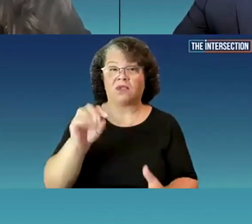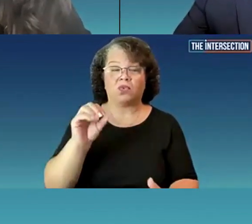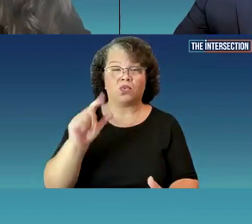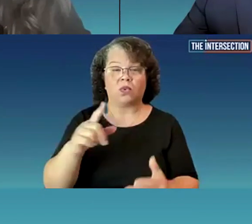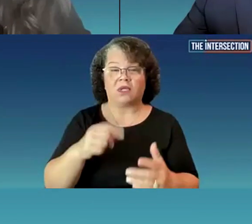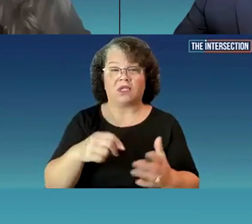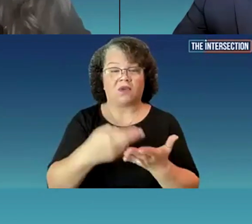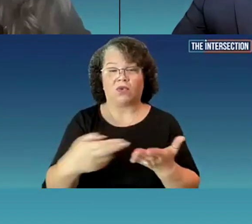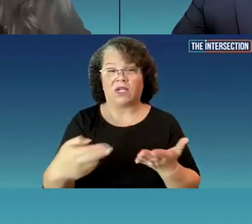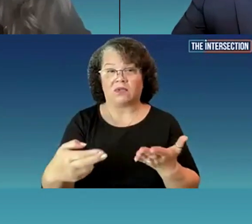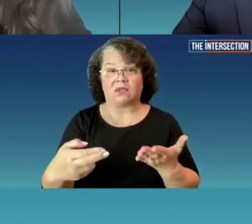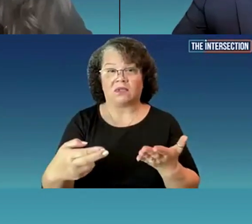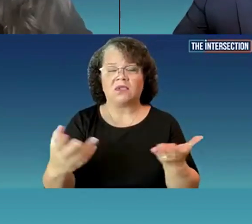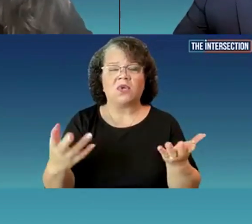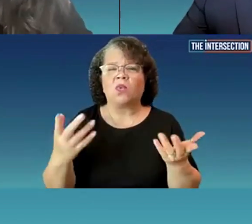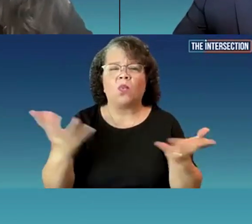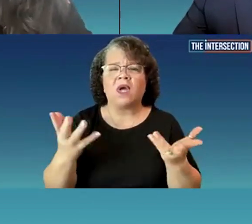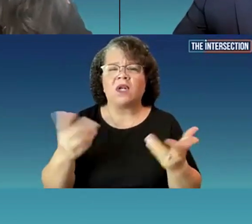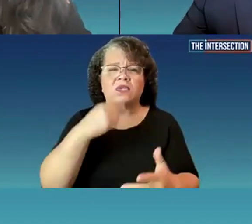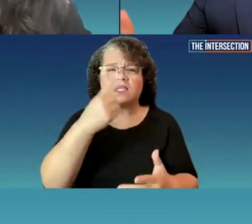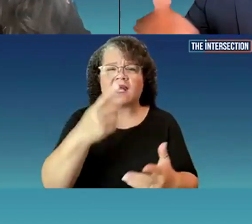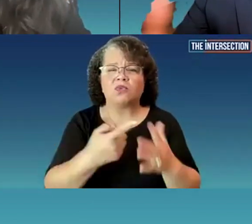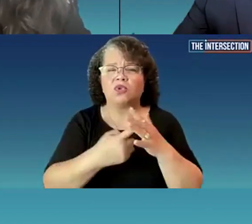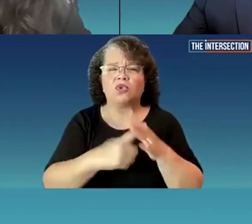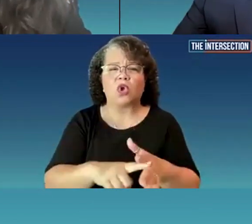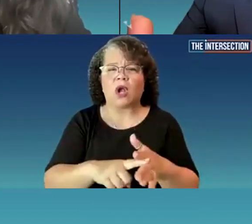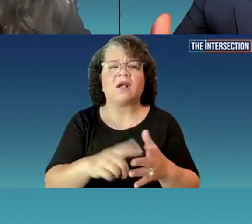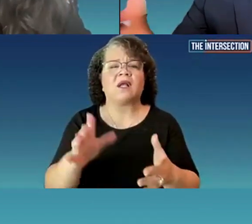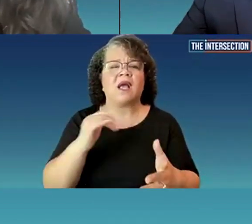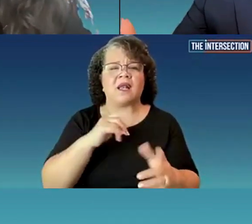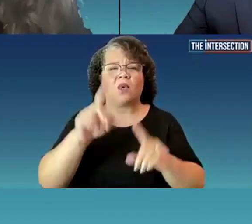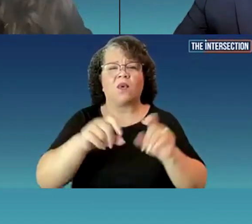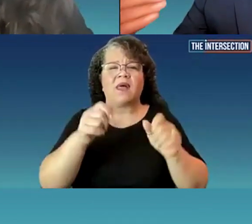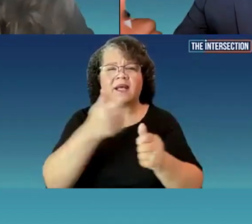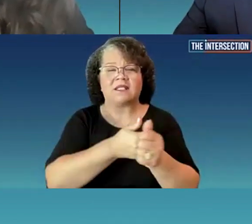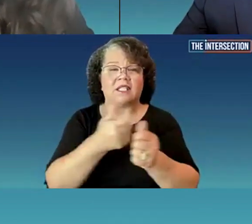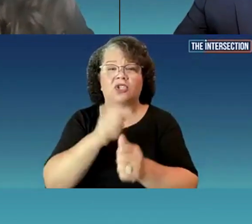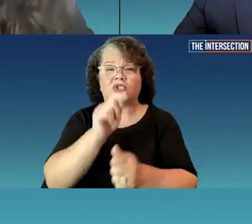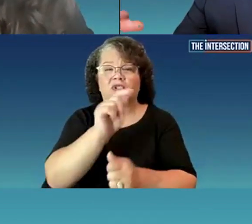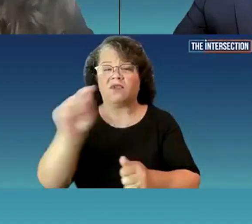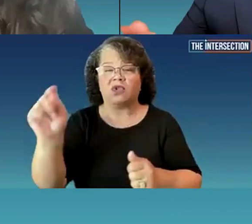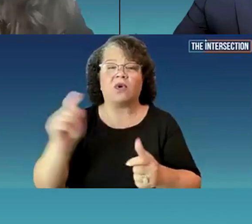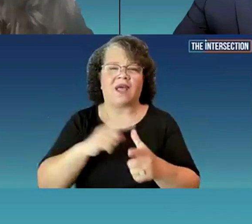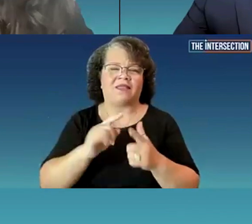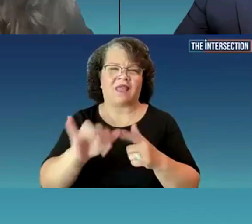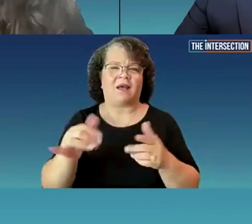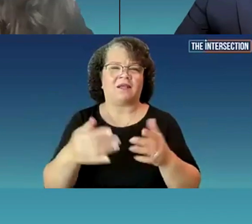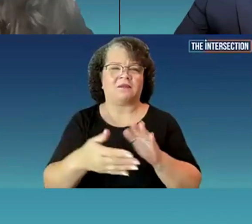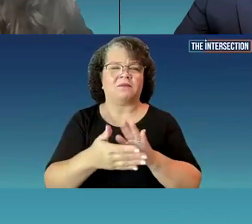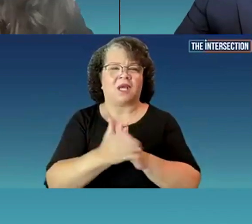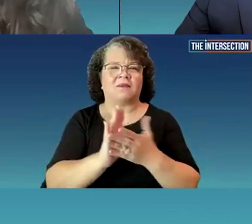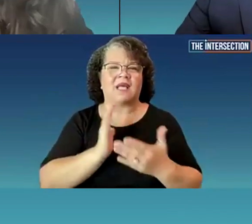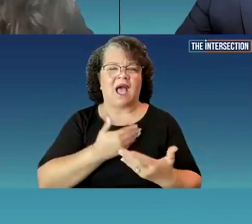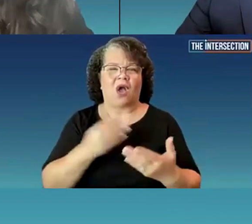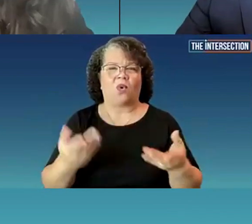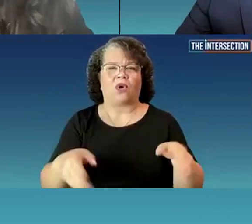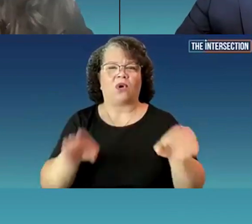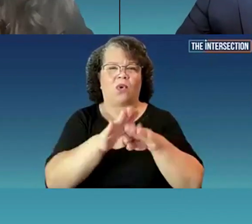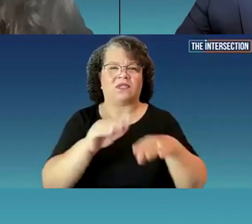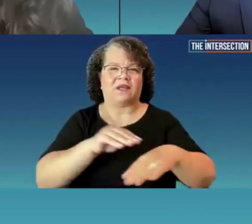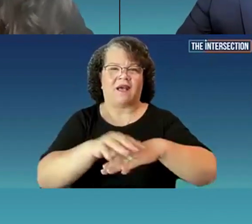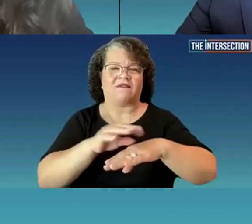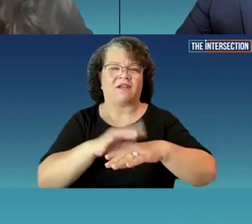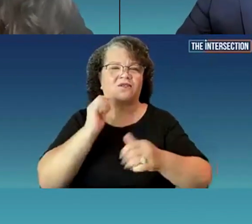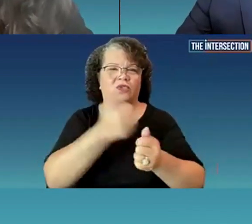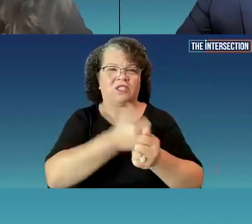What would you tell them to do to get started? And I'll go through each of you, and that will be our closeout advice for everyone at the intersection.